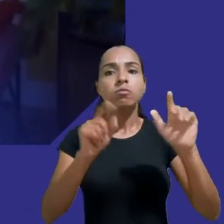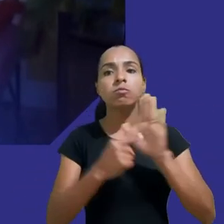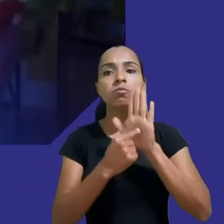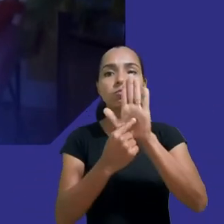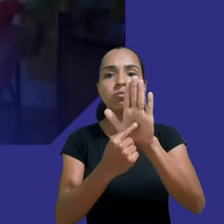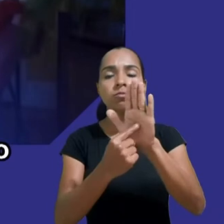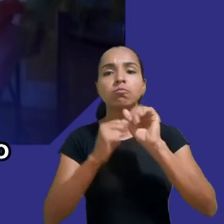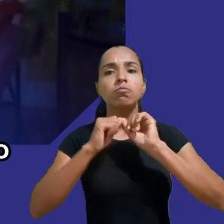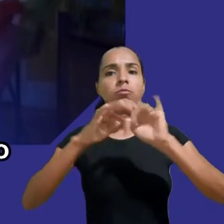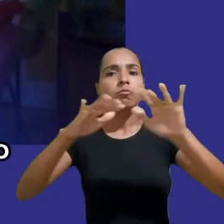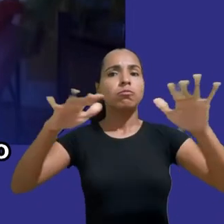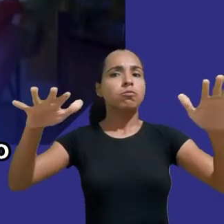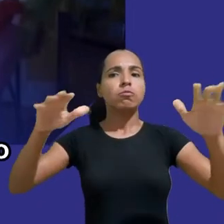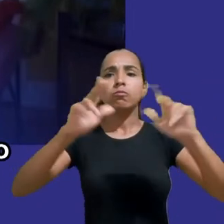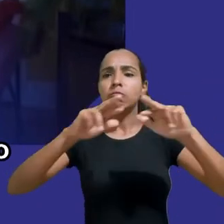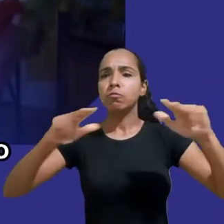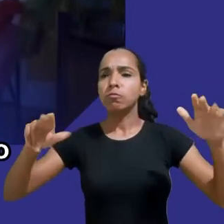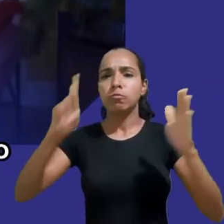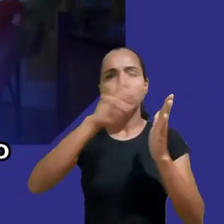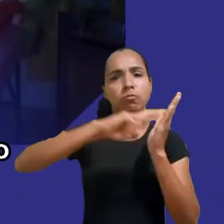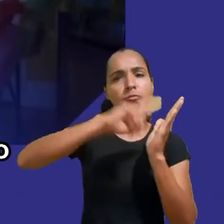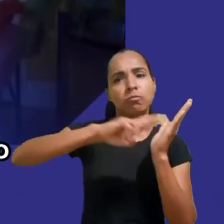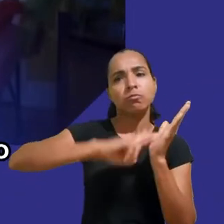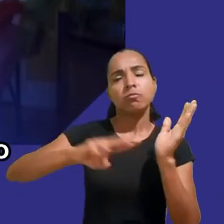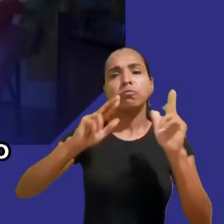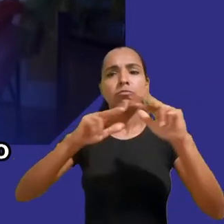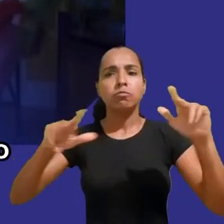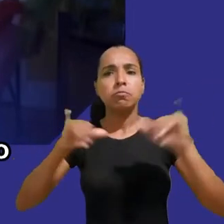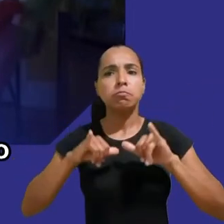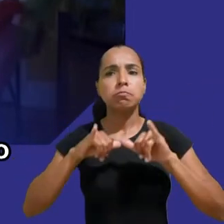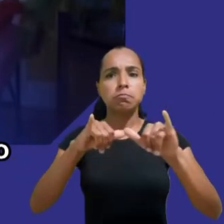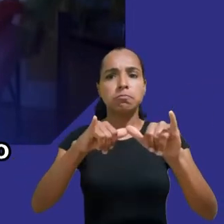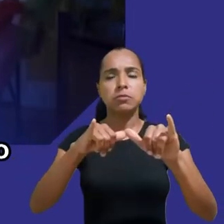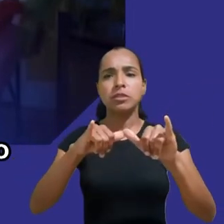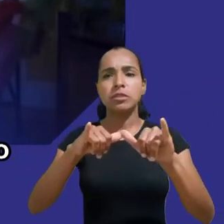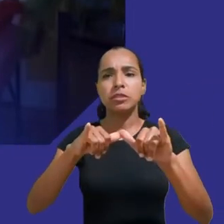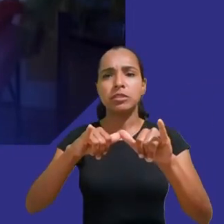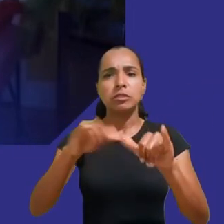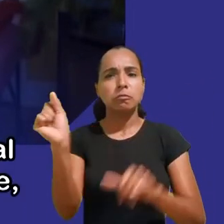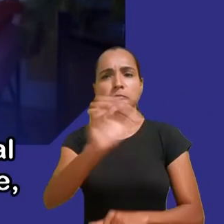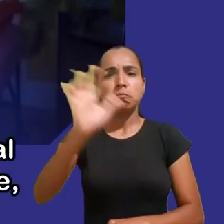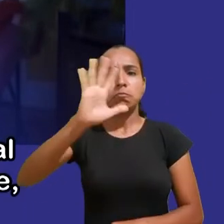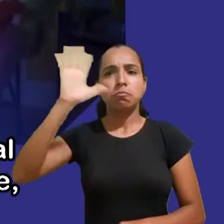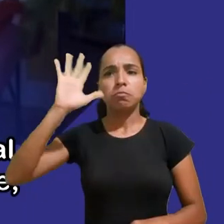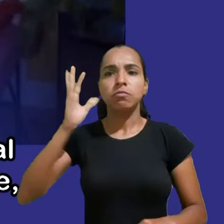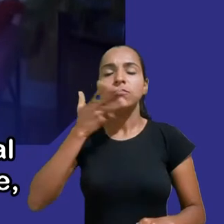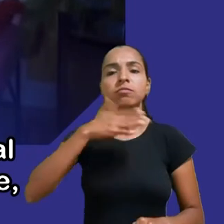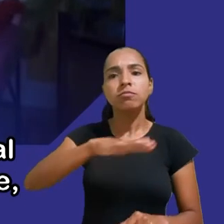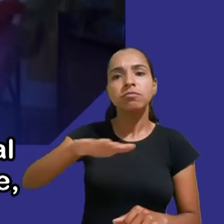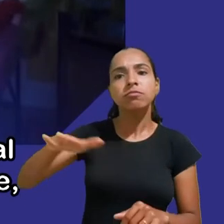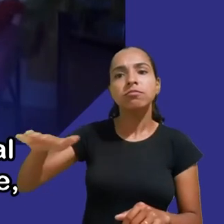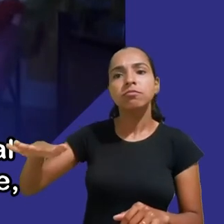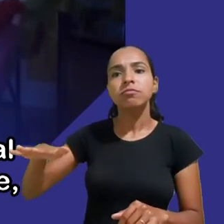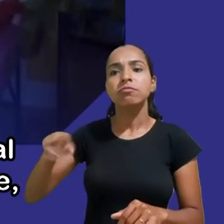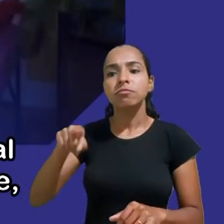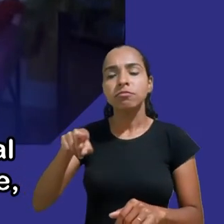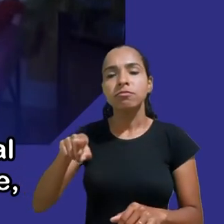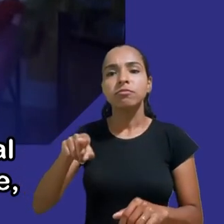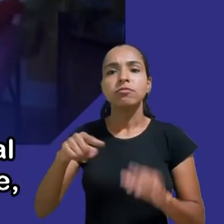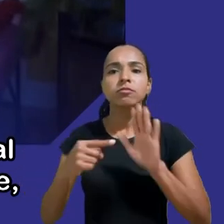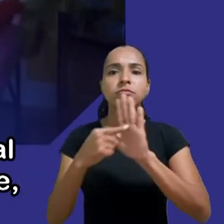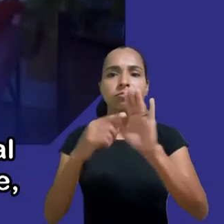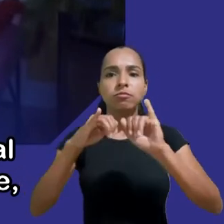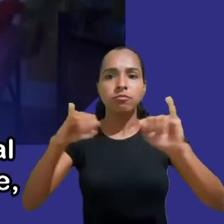numerous reports including iSpy the billion dollar business of advertising to kids Duncan is also lead claimant in a